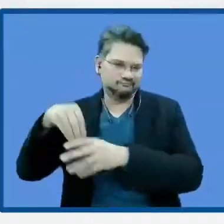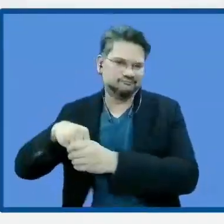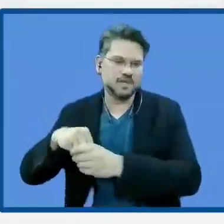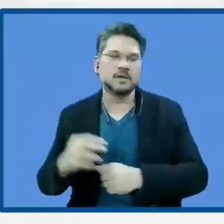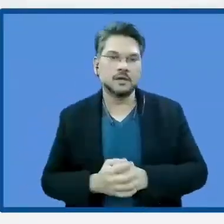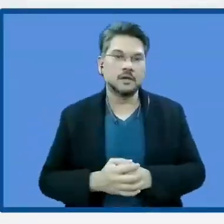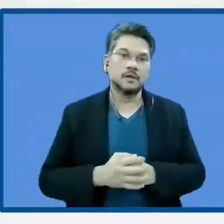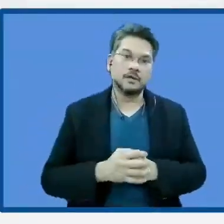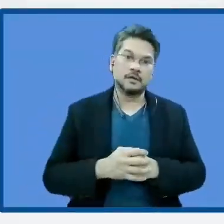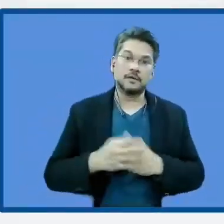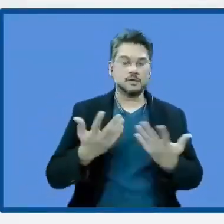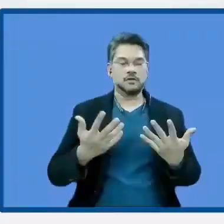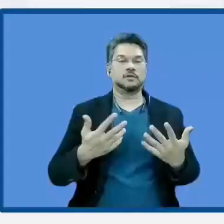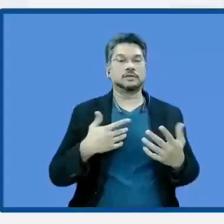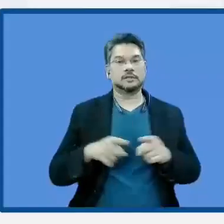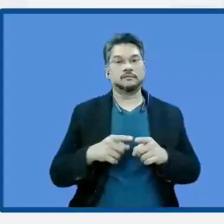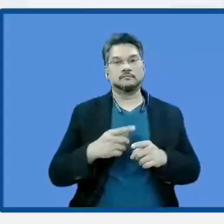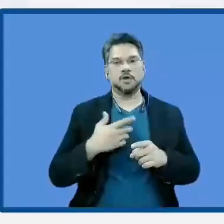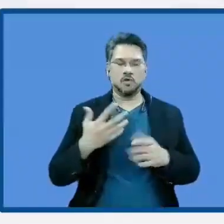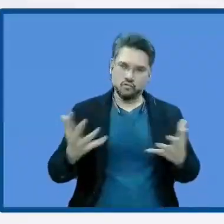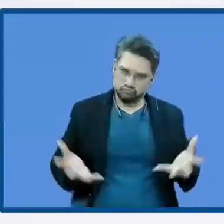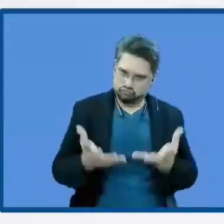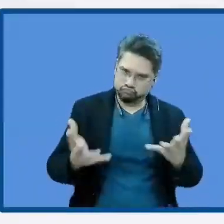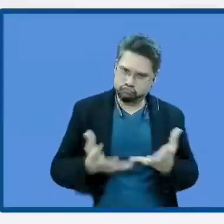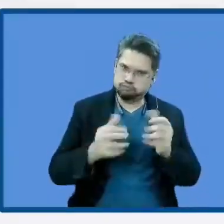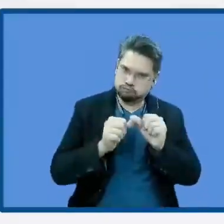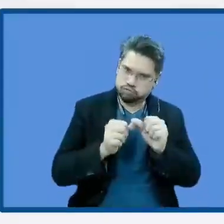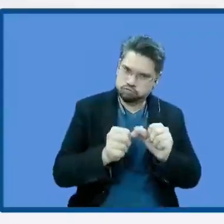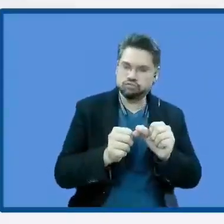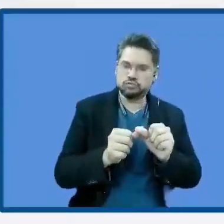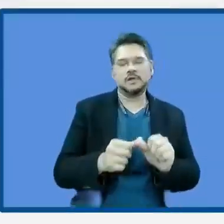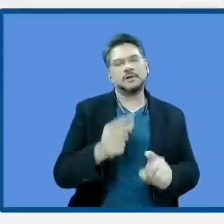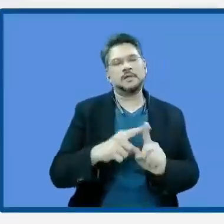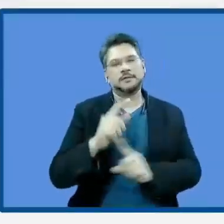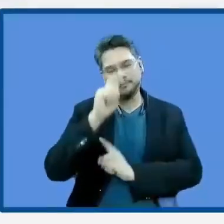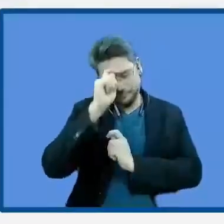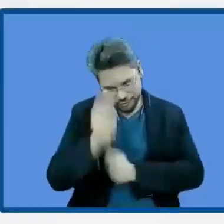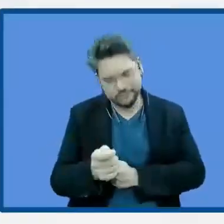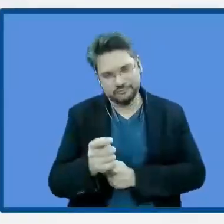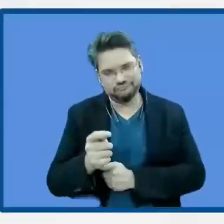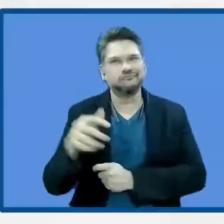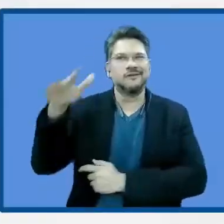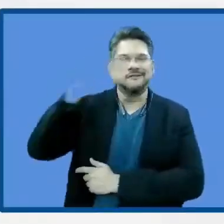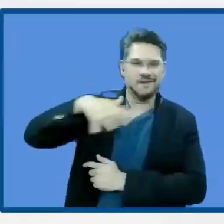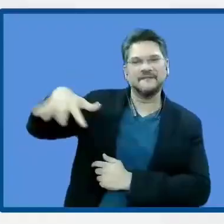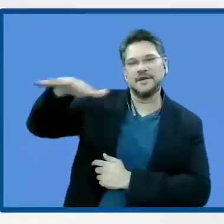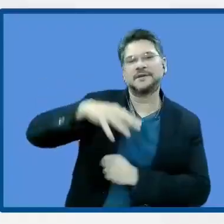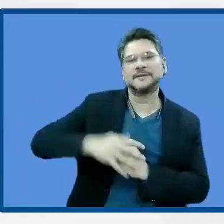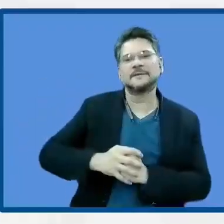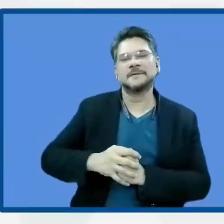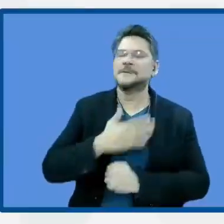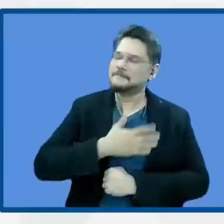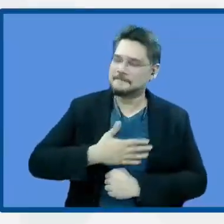promote sustainability and respect to the environment. So we encourage you to avoid